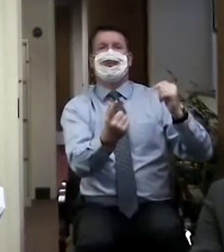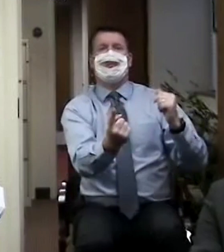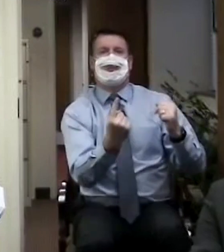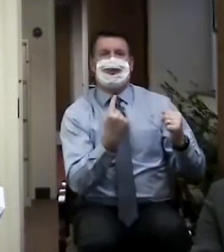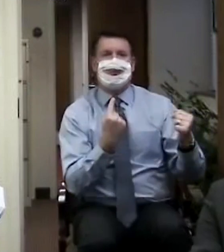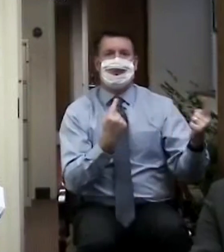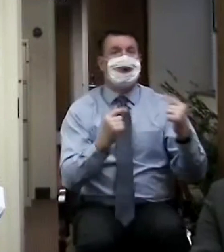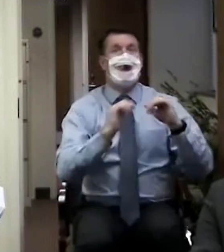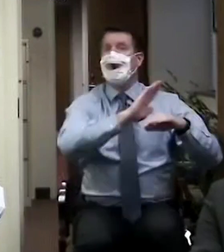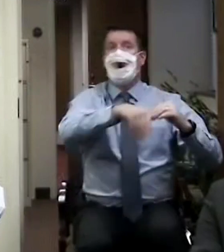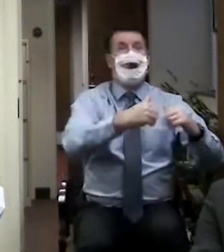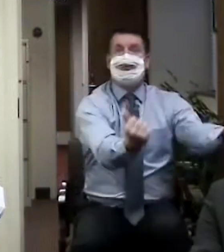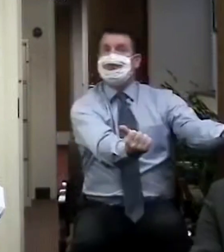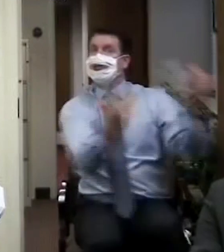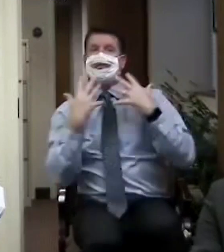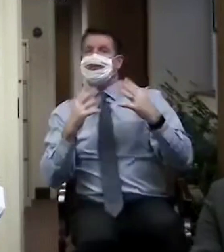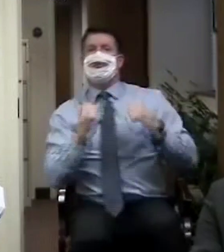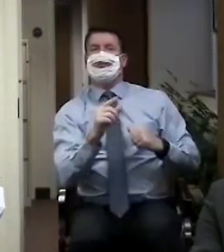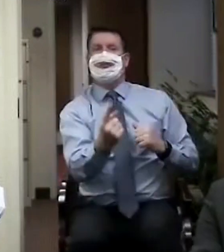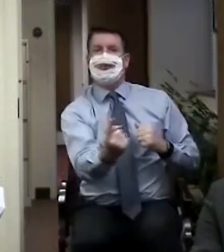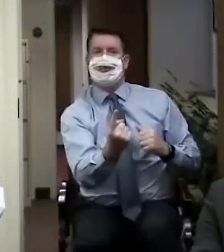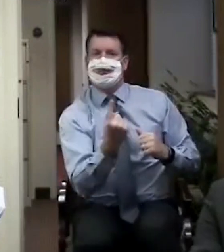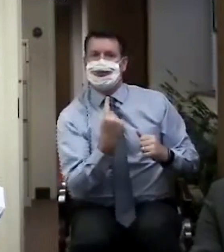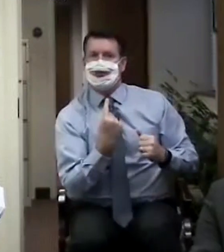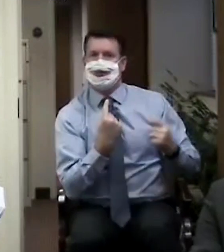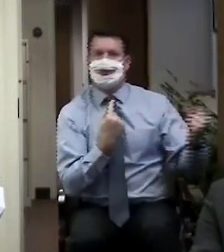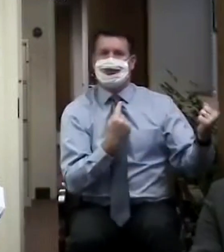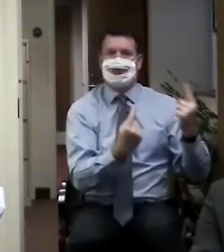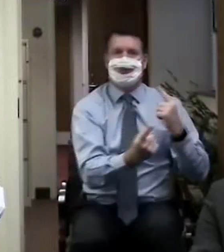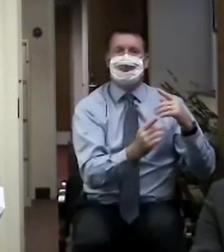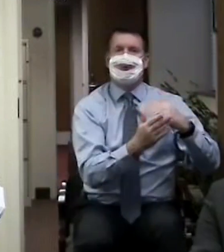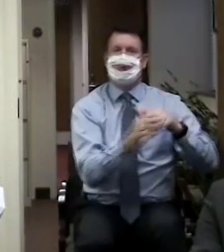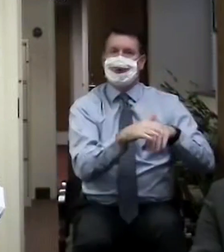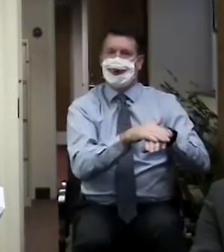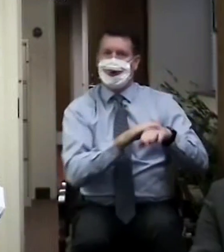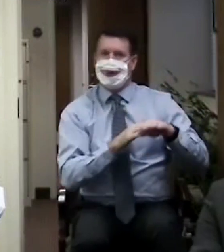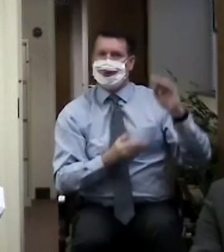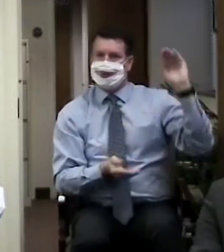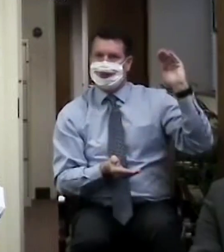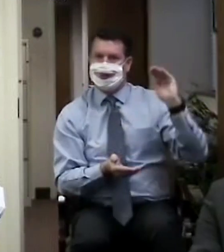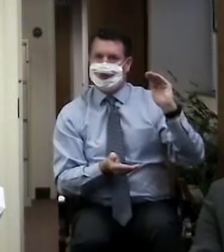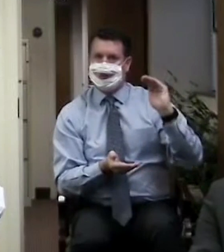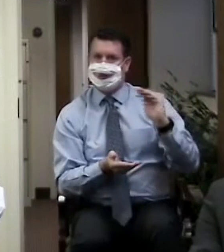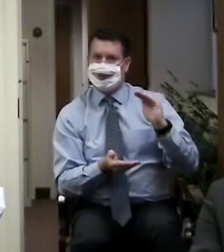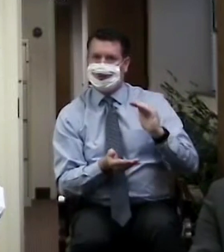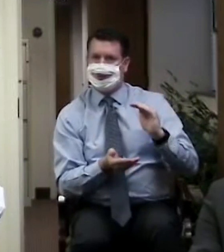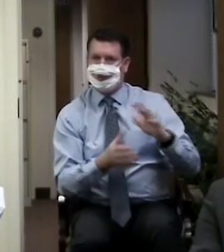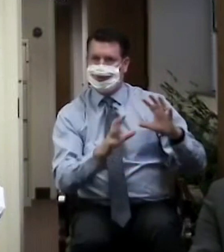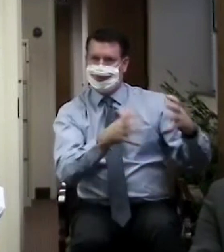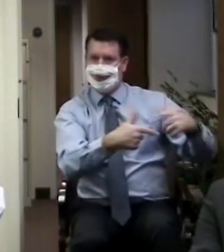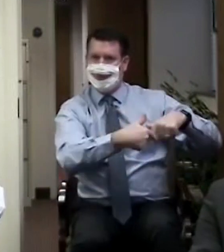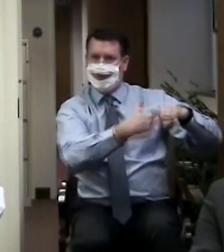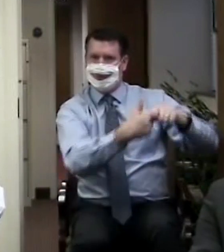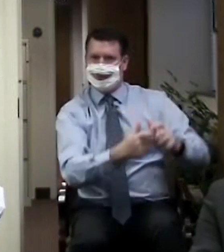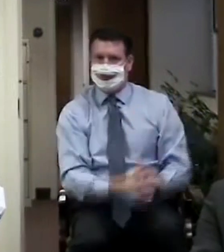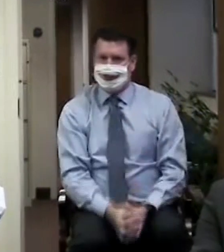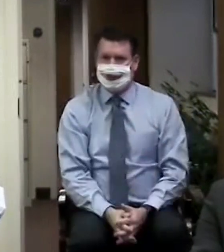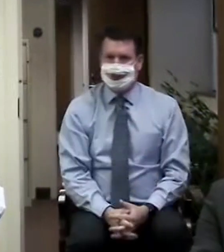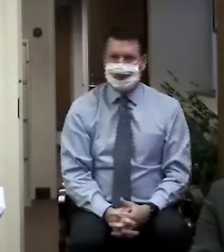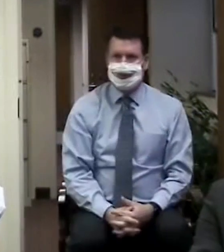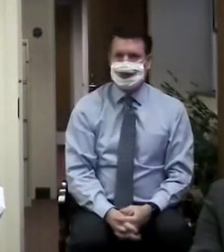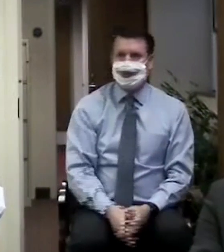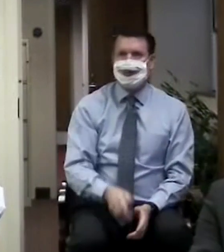had a doctor's appointment last week with one of your physicians in another department. He told me he wasn't called in to help for most